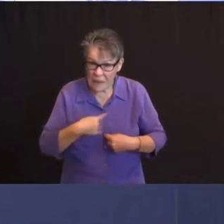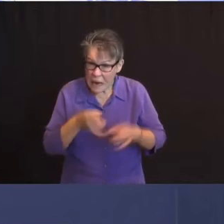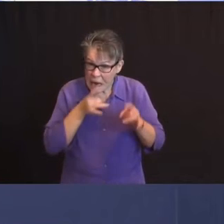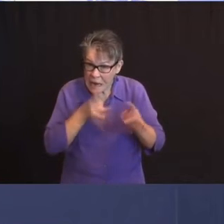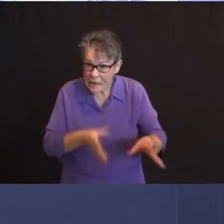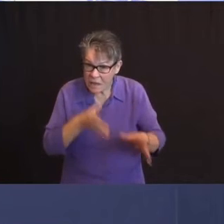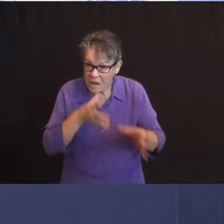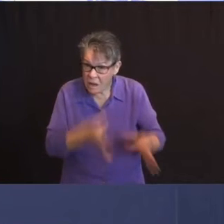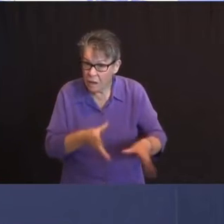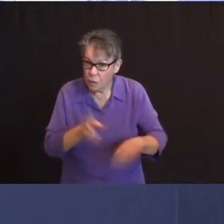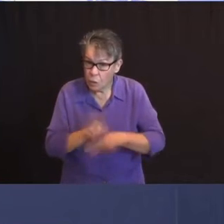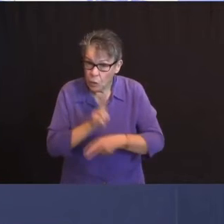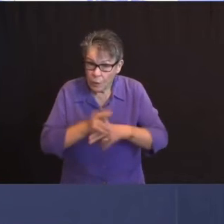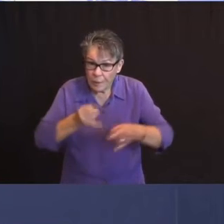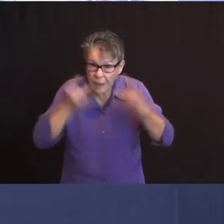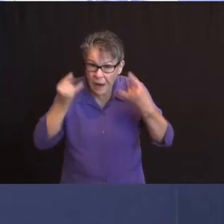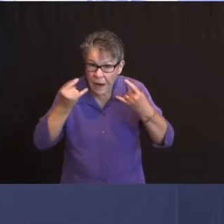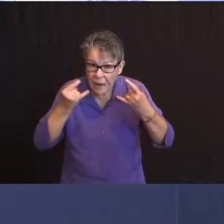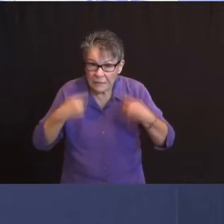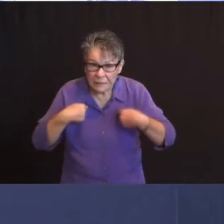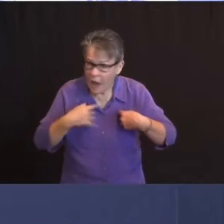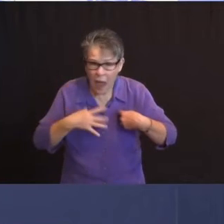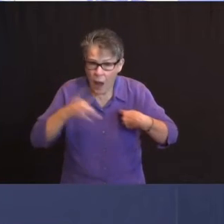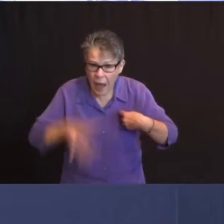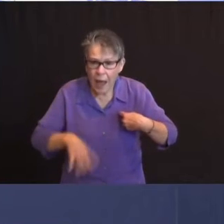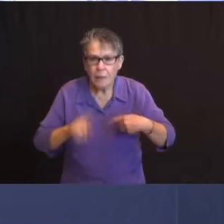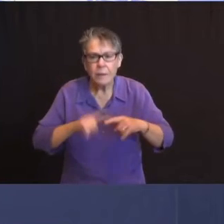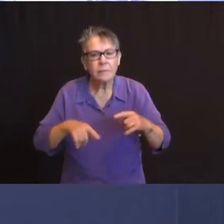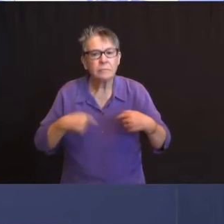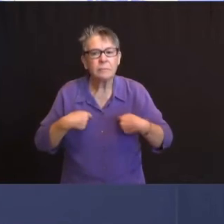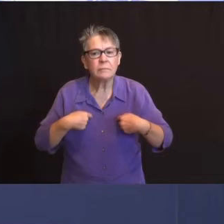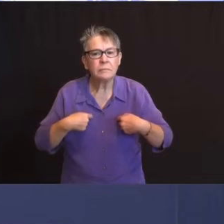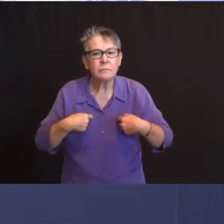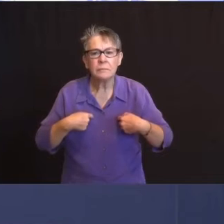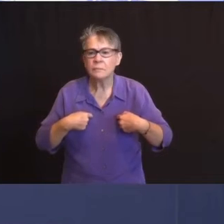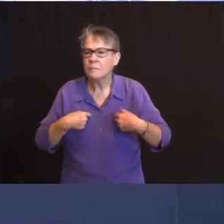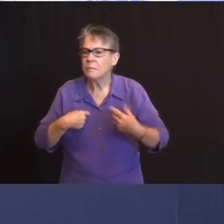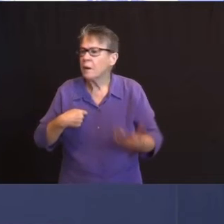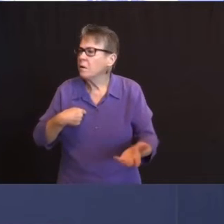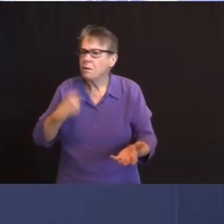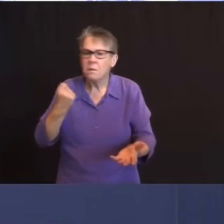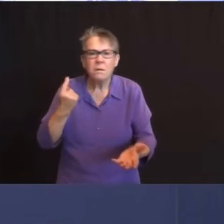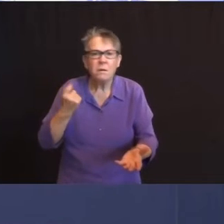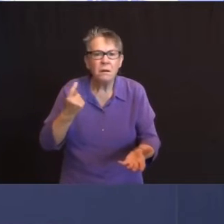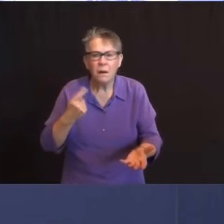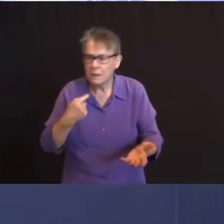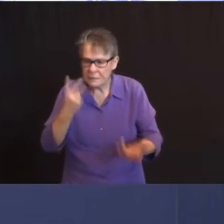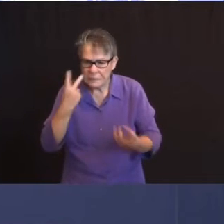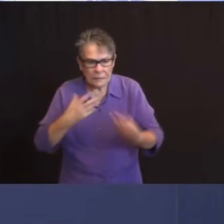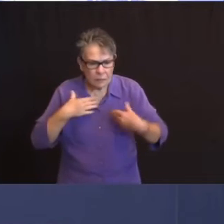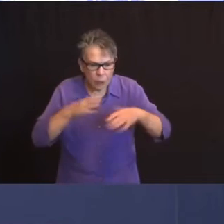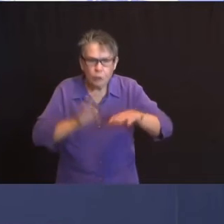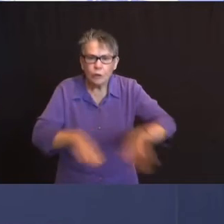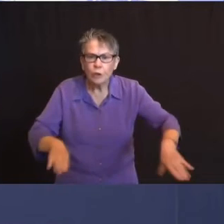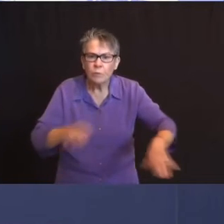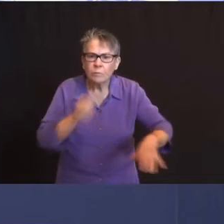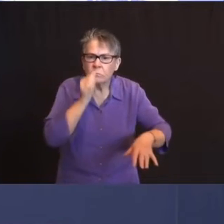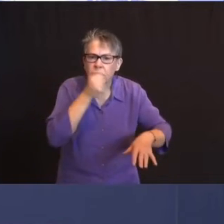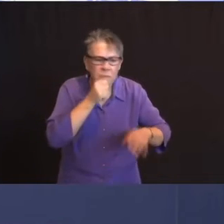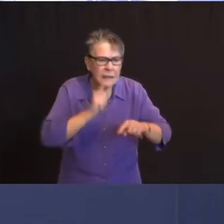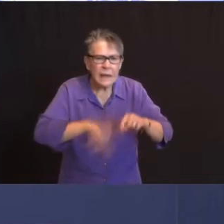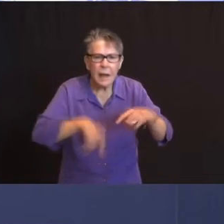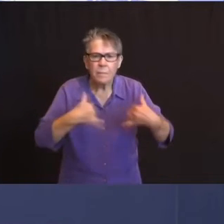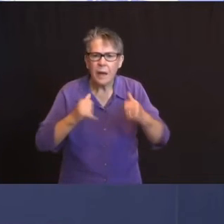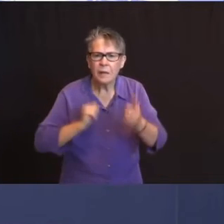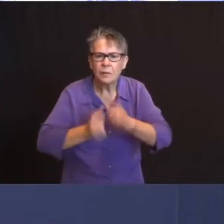athletic, academic, social, and professional lives. And I really don't like what it's doing to my neighbors and community, the